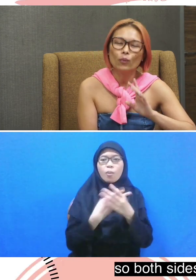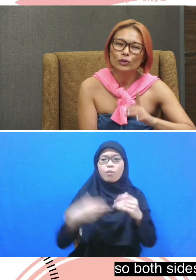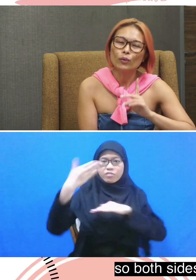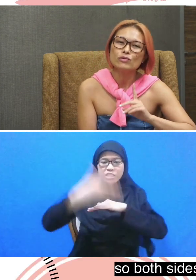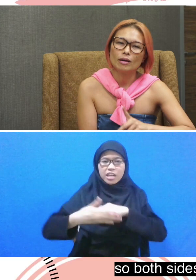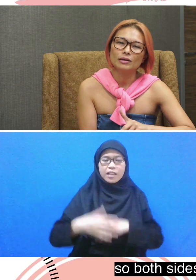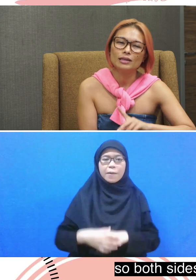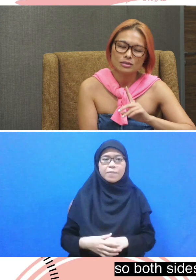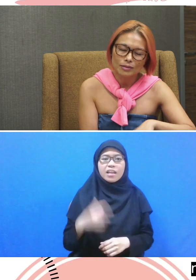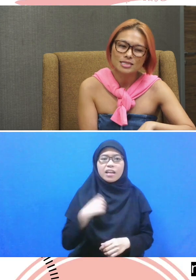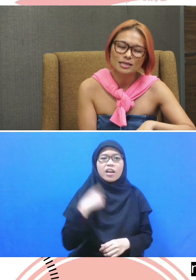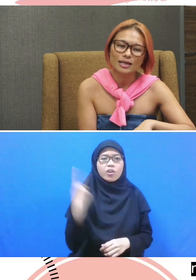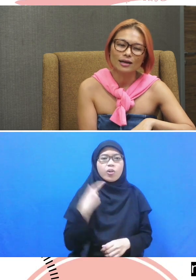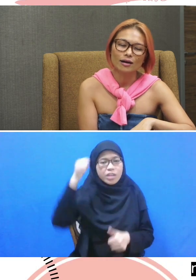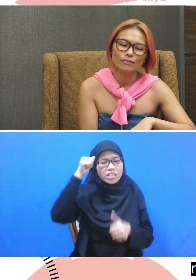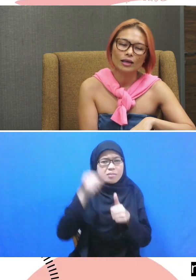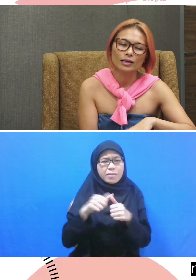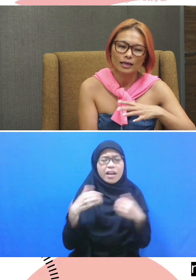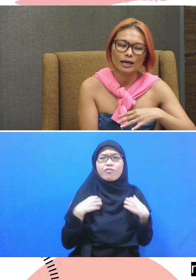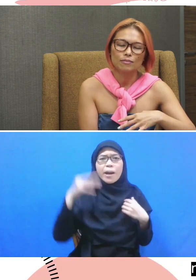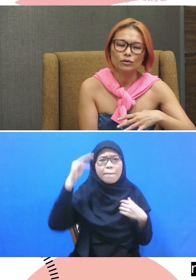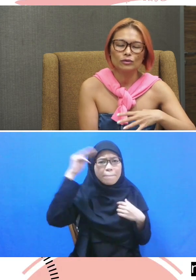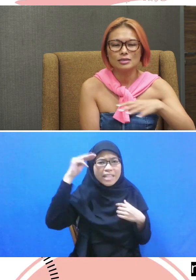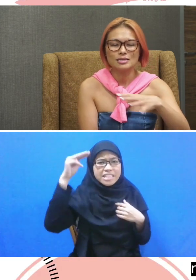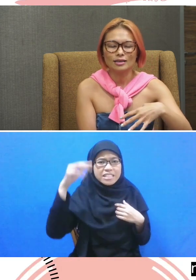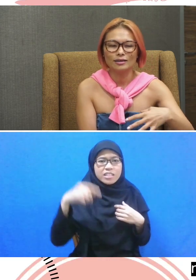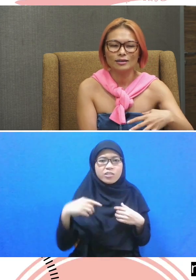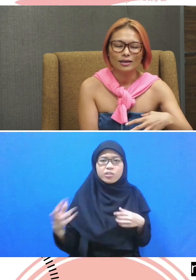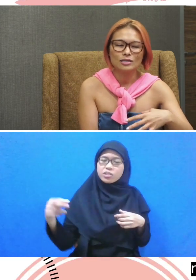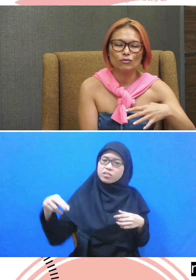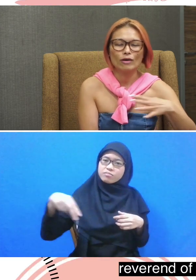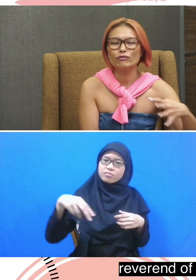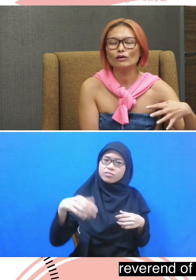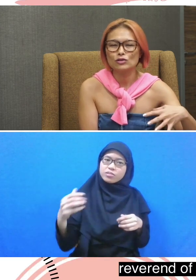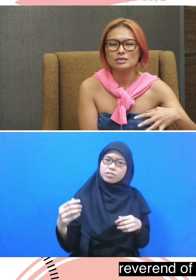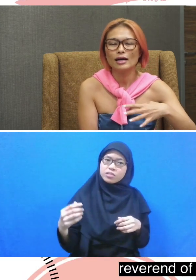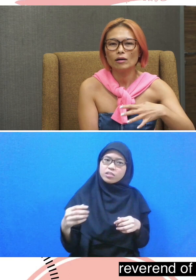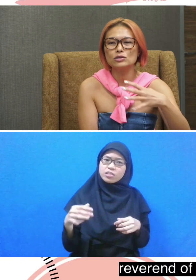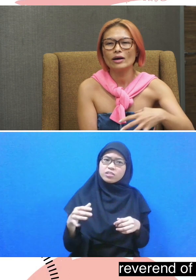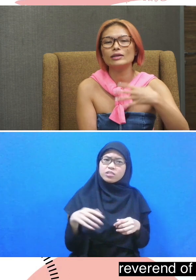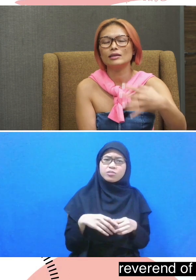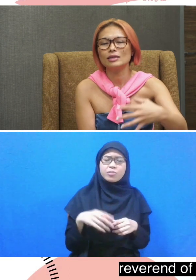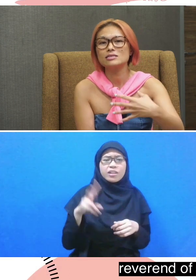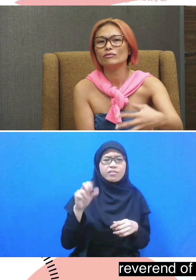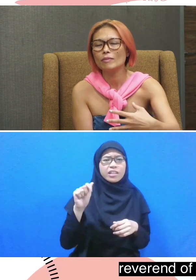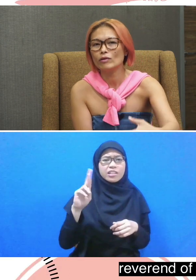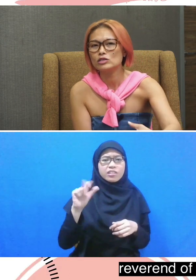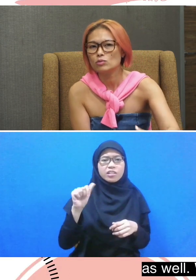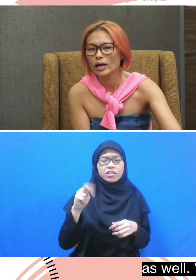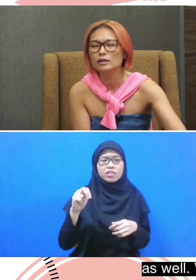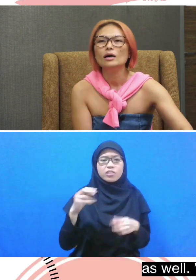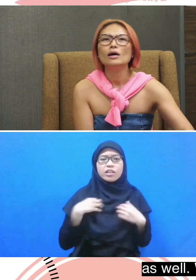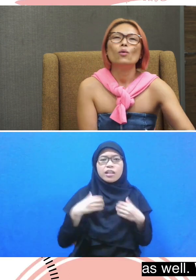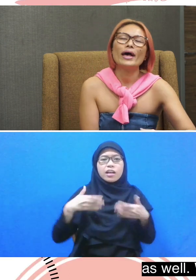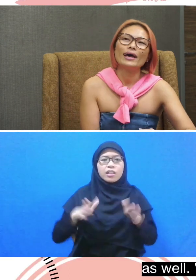I would always remember there was a minister that came, you know, this reverend of sorts that helped us to have that civil marriage as